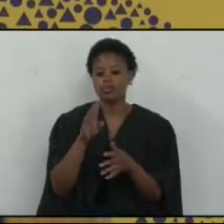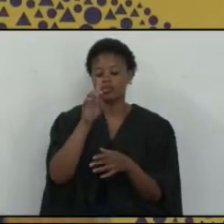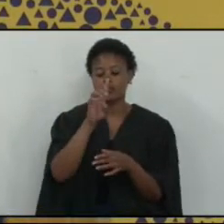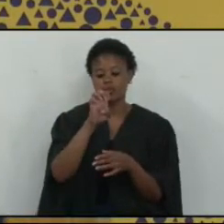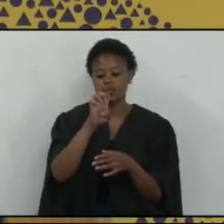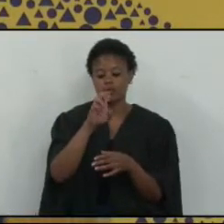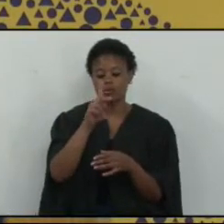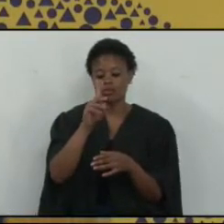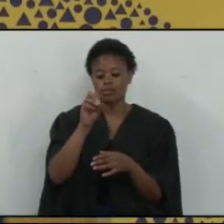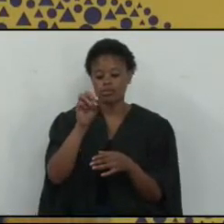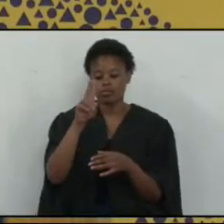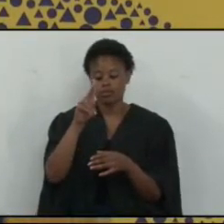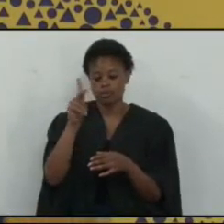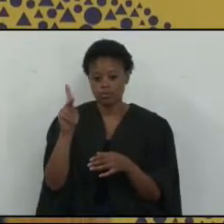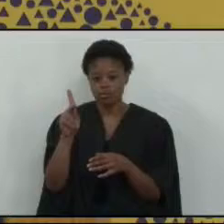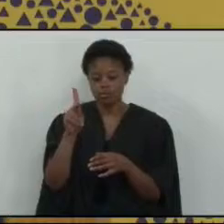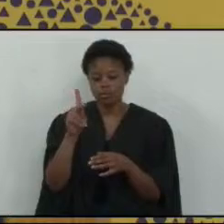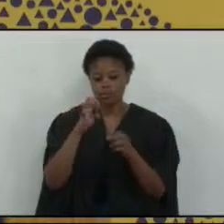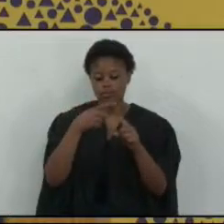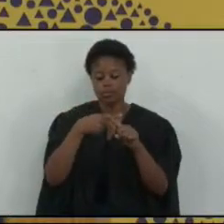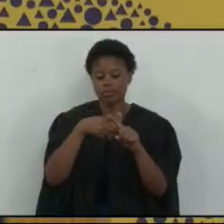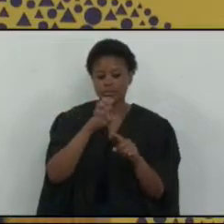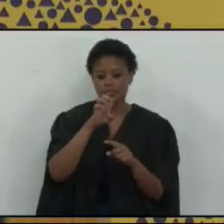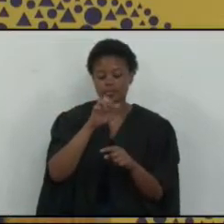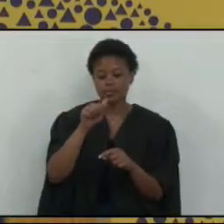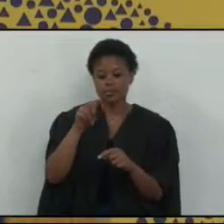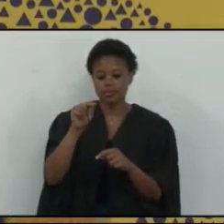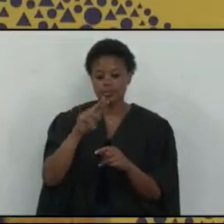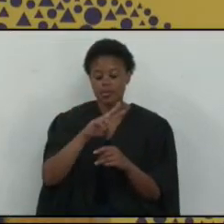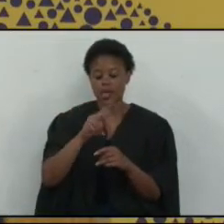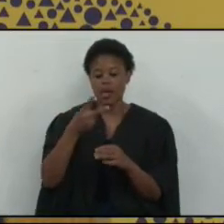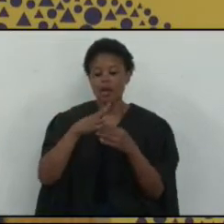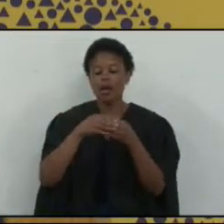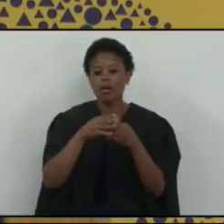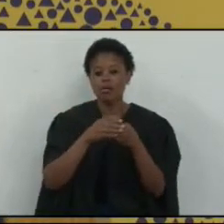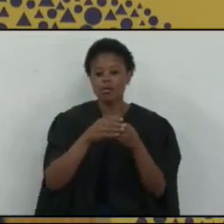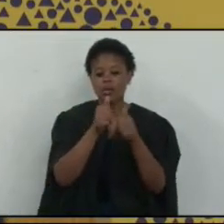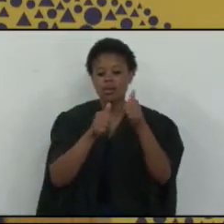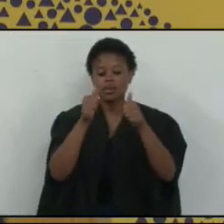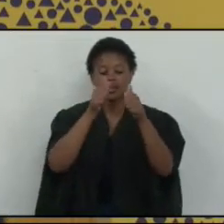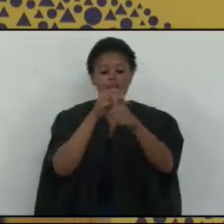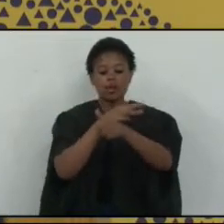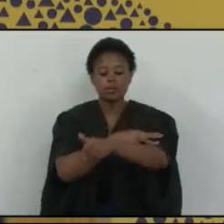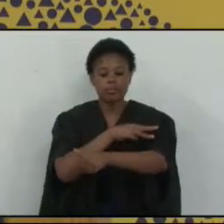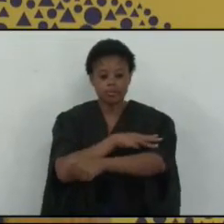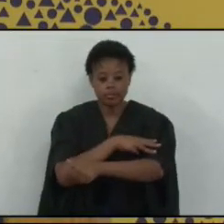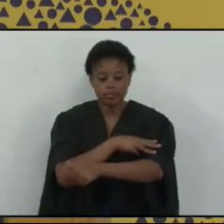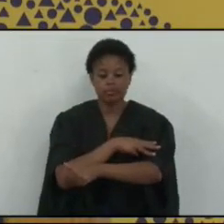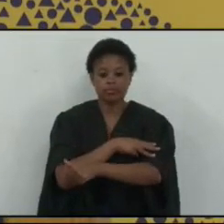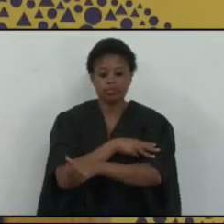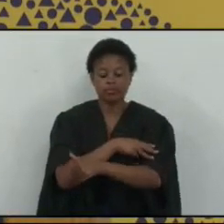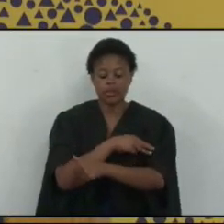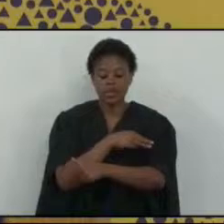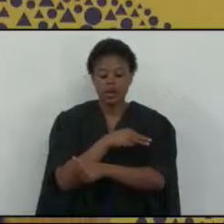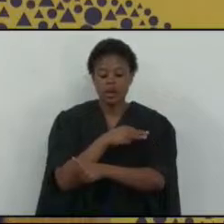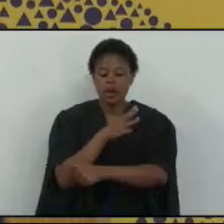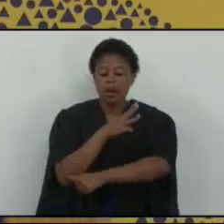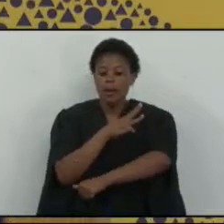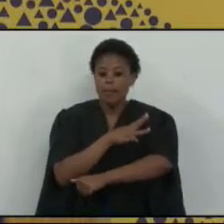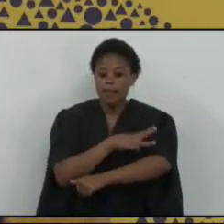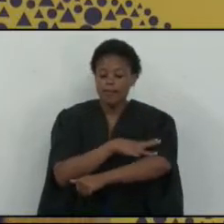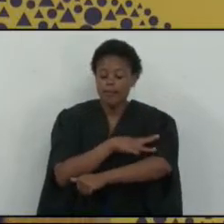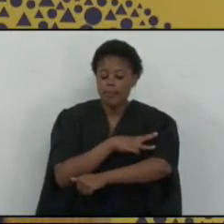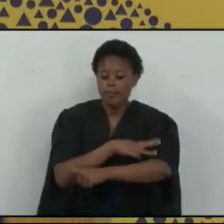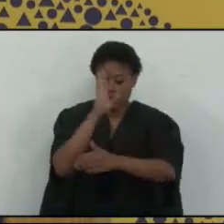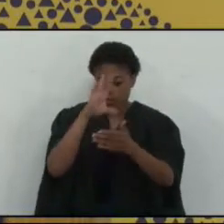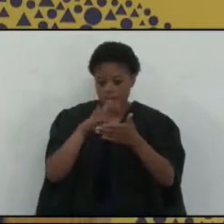Koker, Executive Deans, other members of senior management,